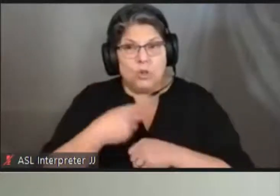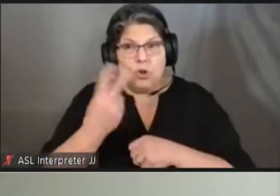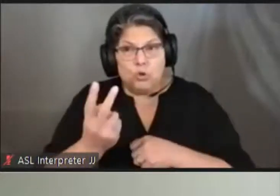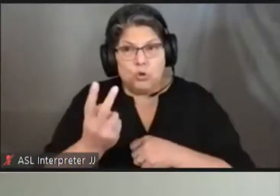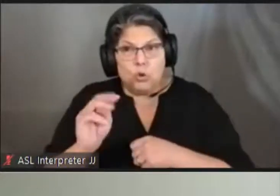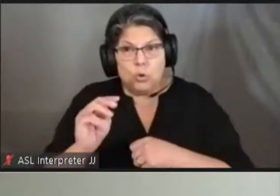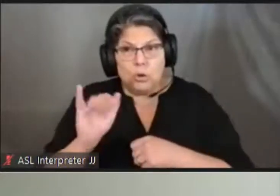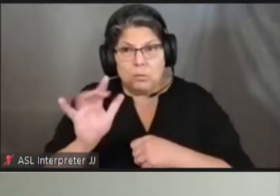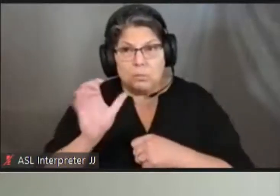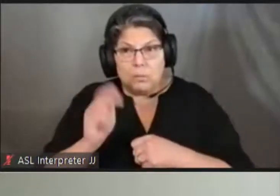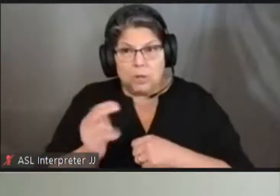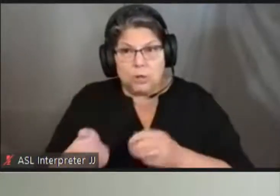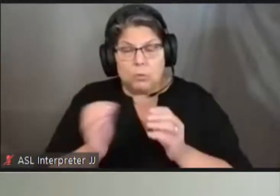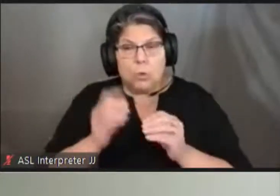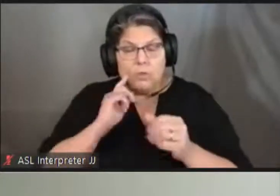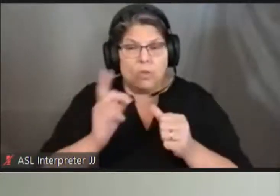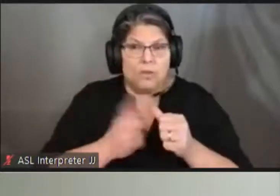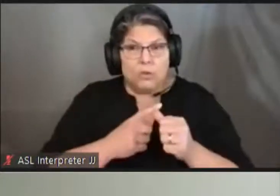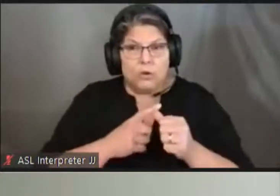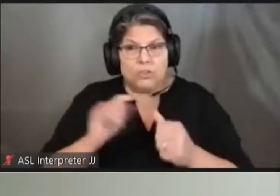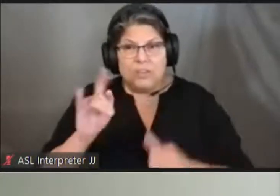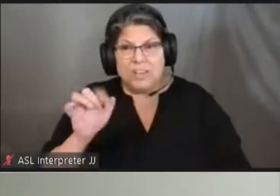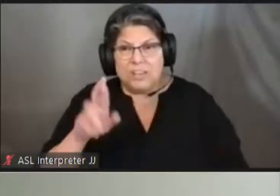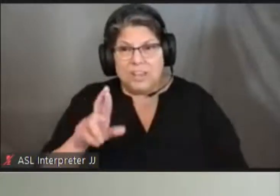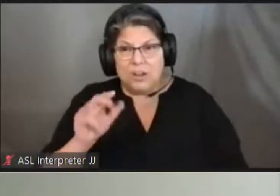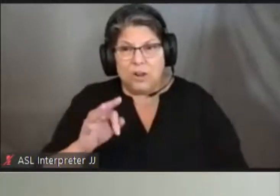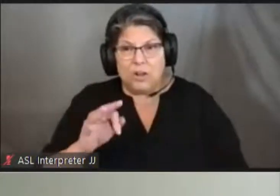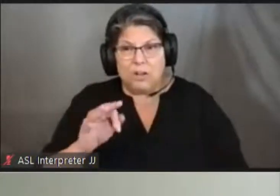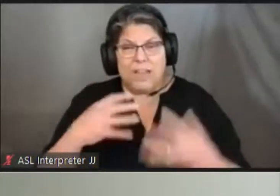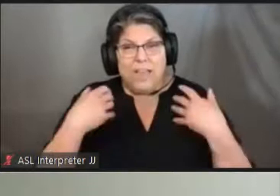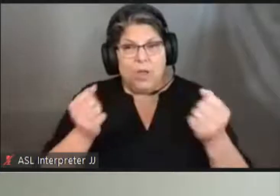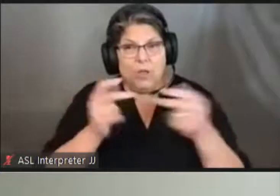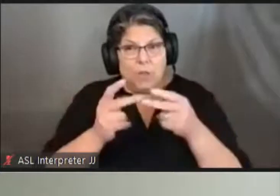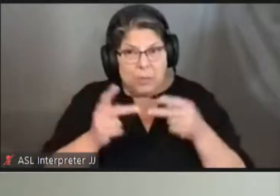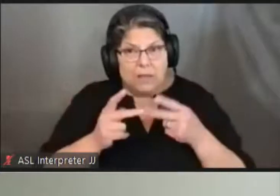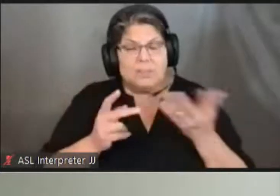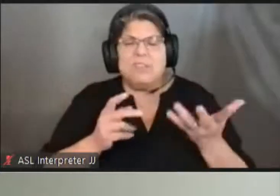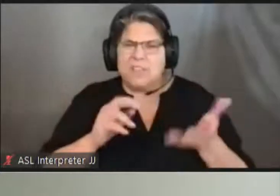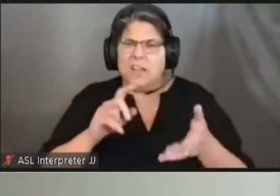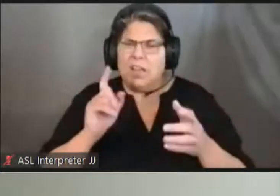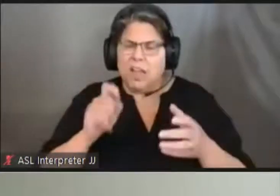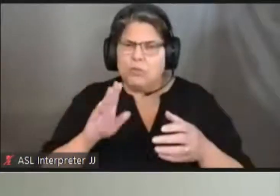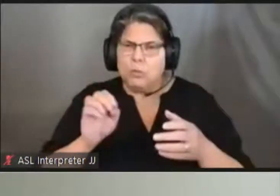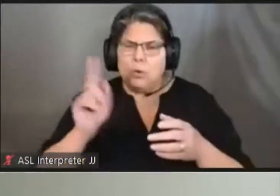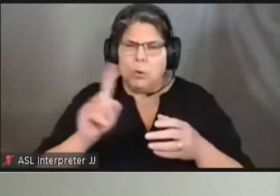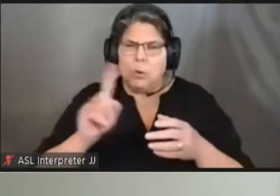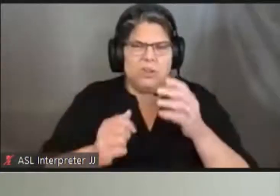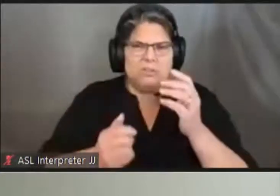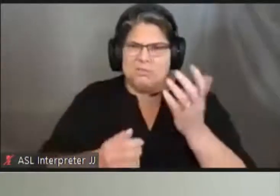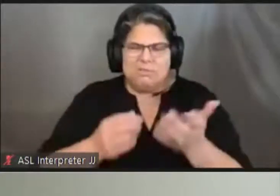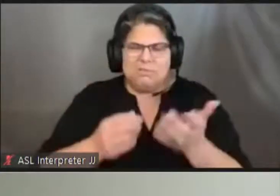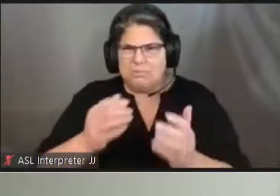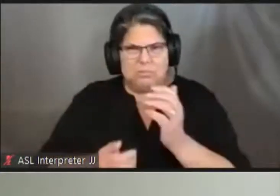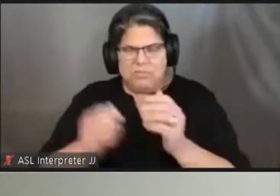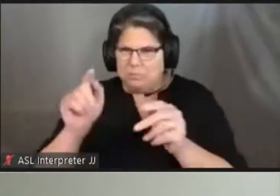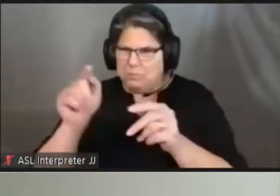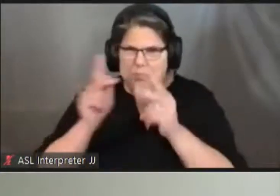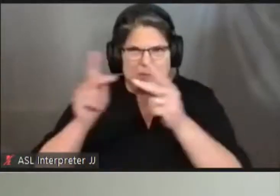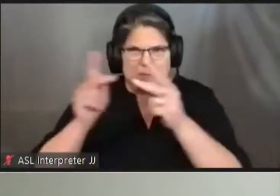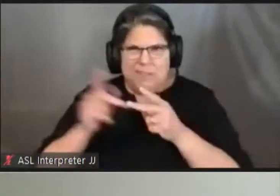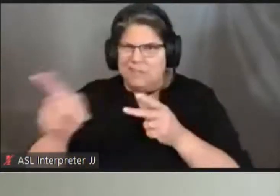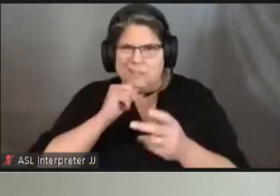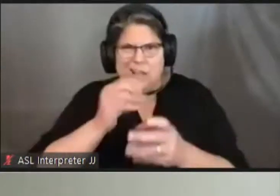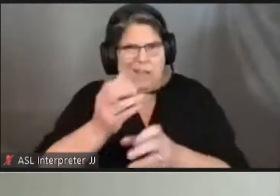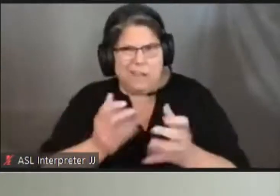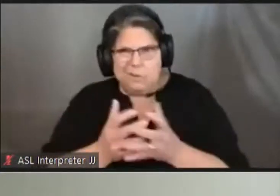the first tier of the Healthy Places Index, the lowest resource populations in our state, then that number that we have to